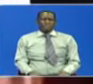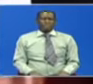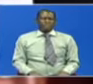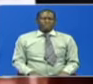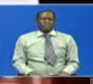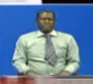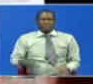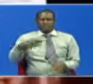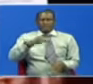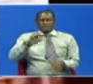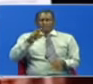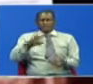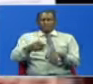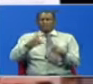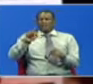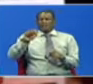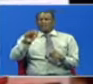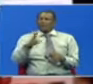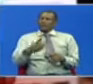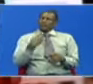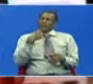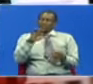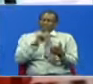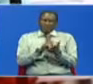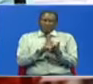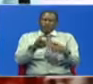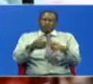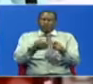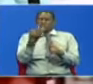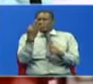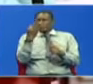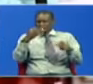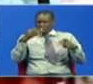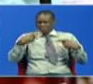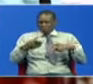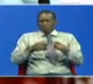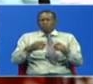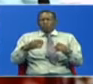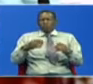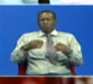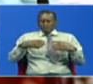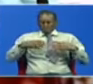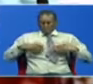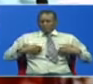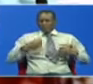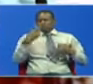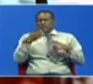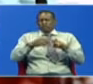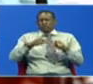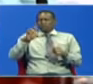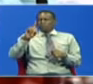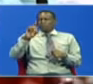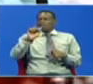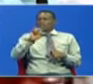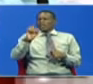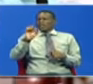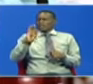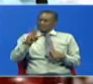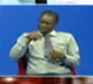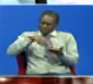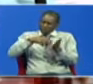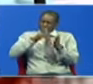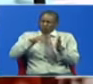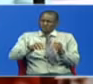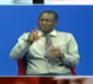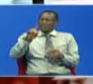Helen Aura from NTV. You mentioned out of the three cases in Garissa, two are from Dadaab, if I'm not wrong. What does this mean? Because Dadaab